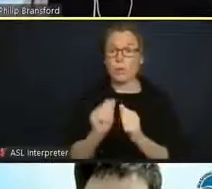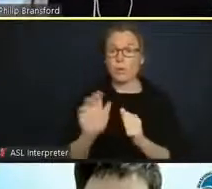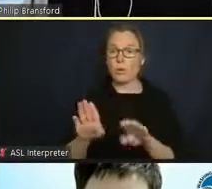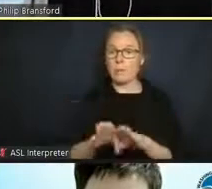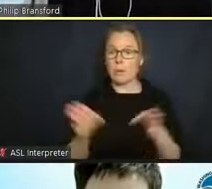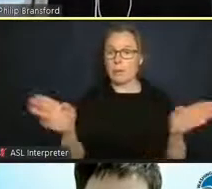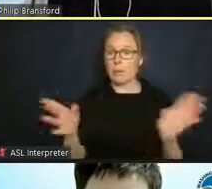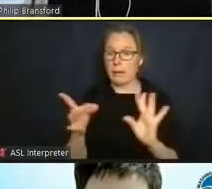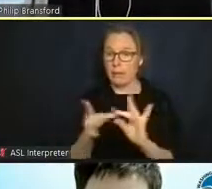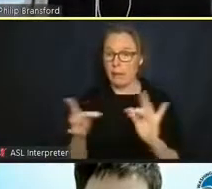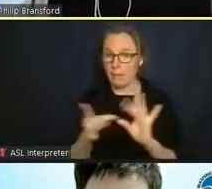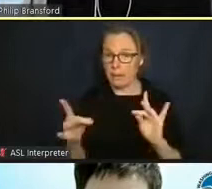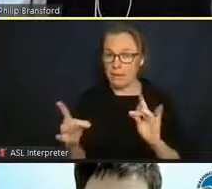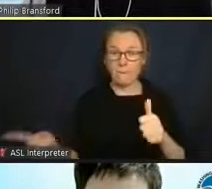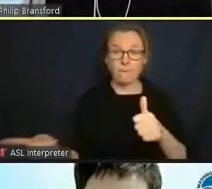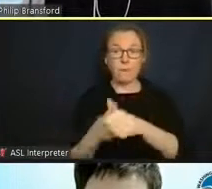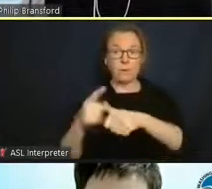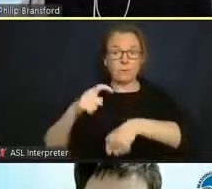starting on May 9th,